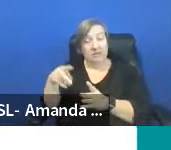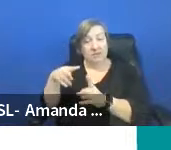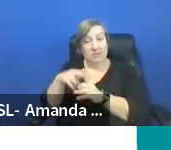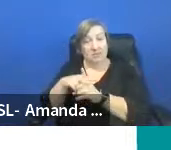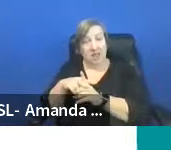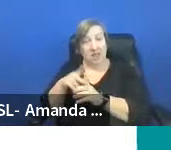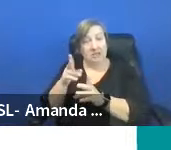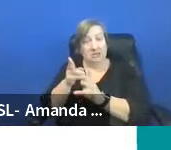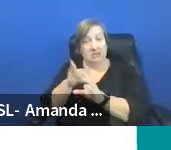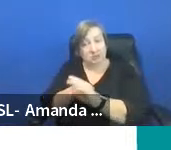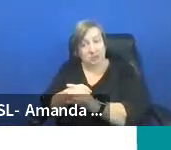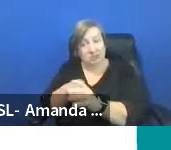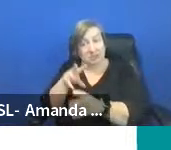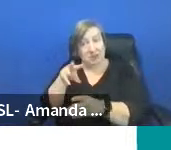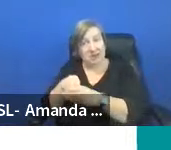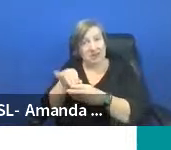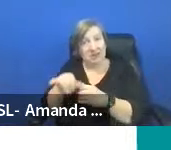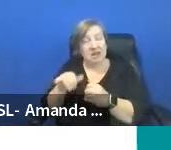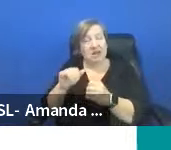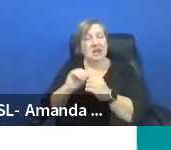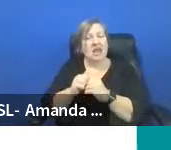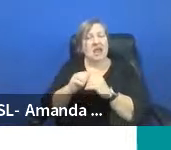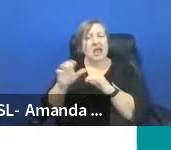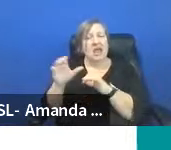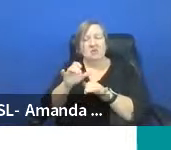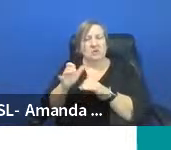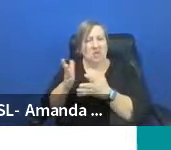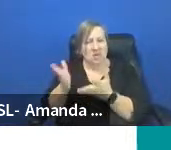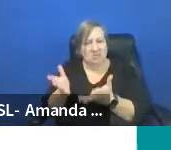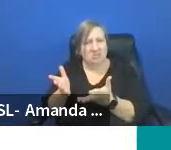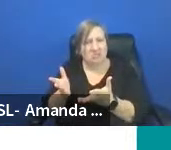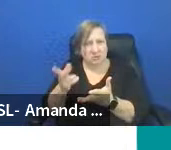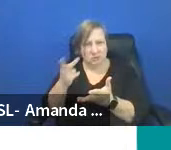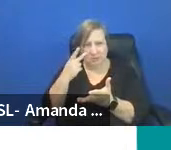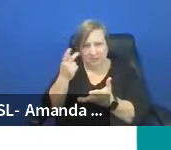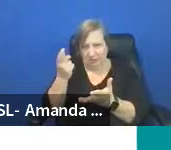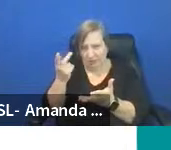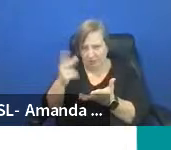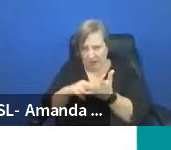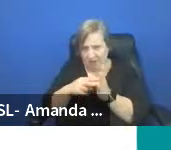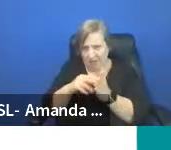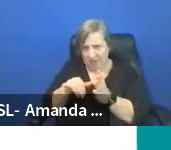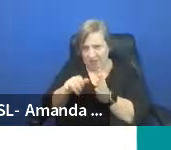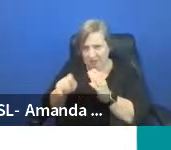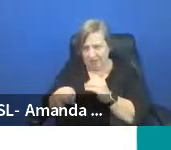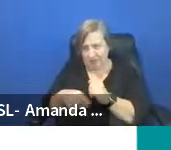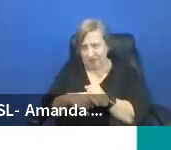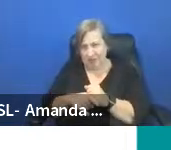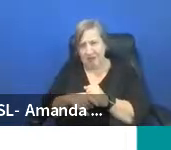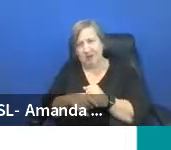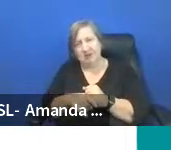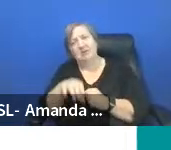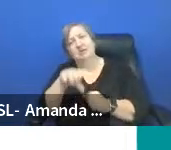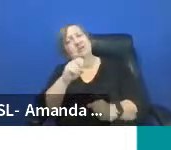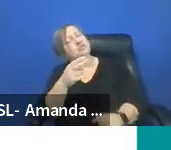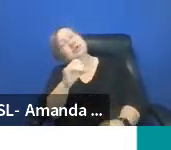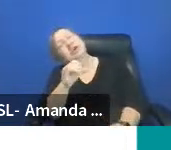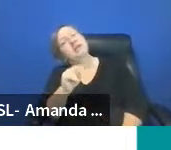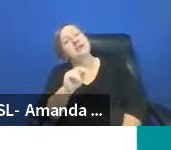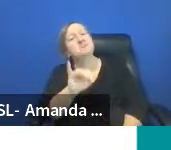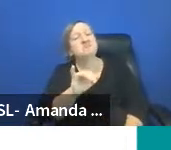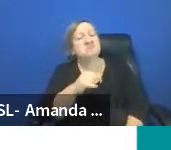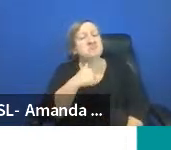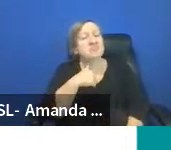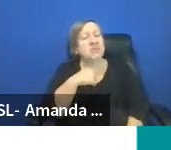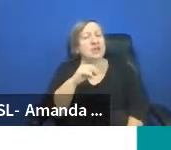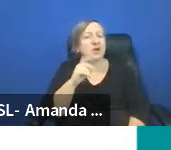for participation on? And how do I go about doing that? You see where I'm going with this question. I do, and I would look